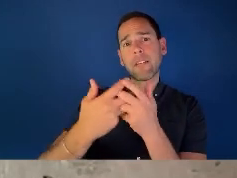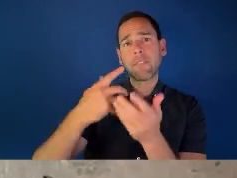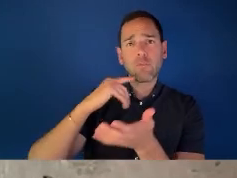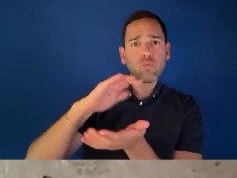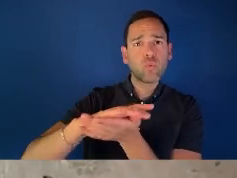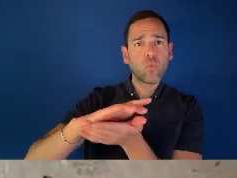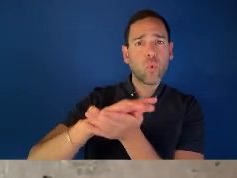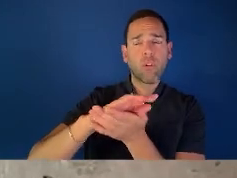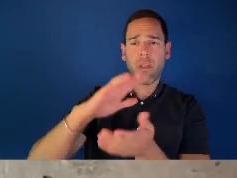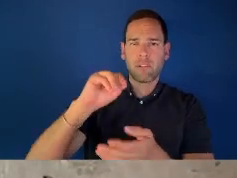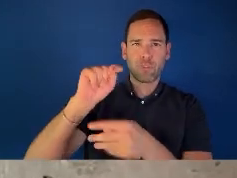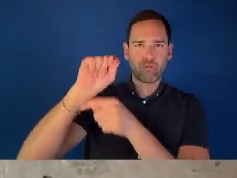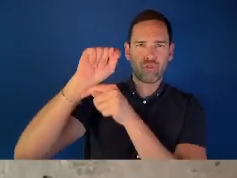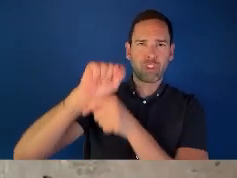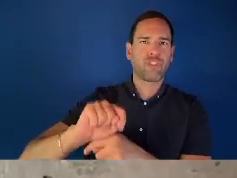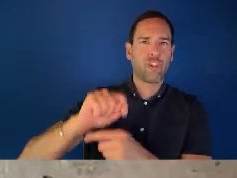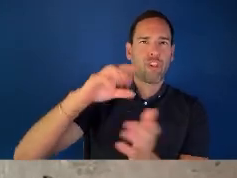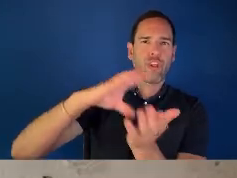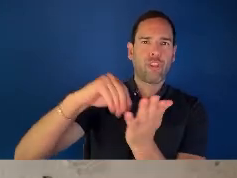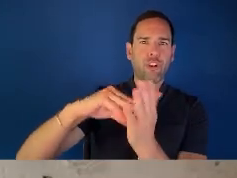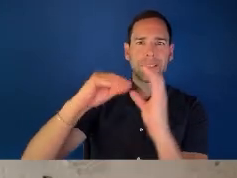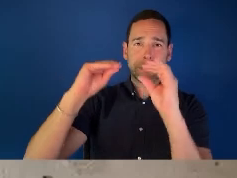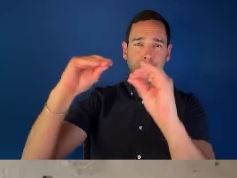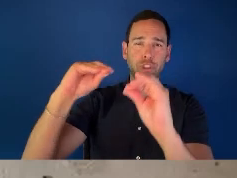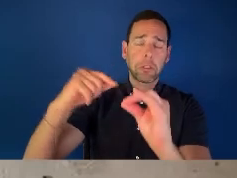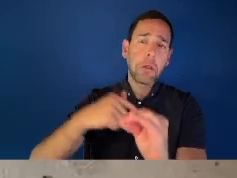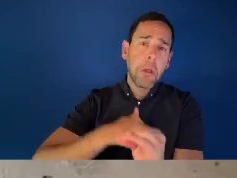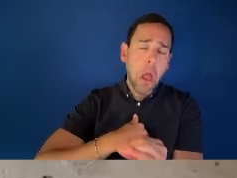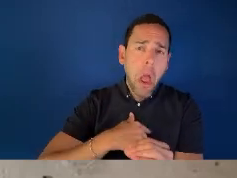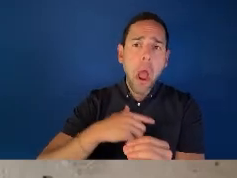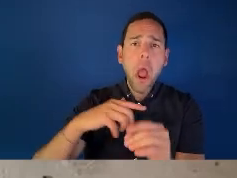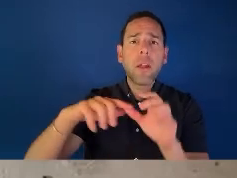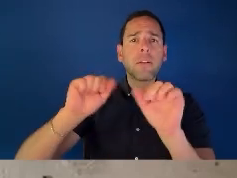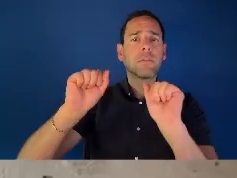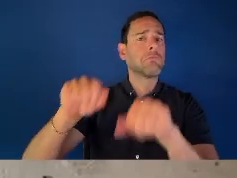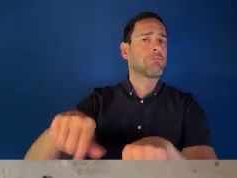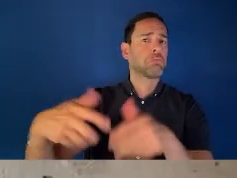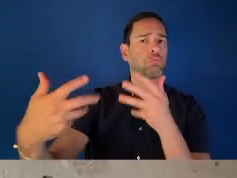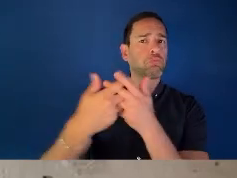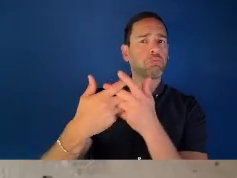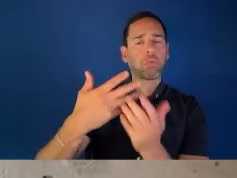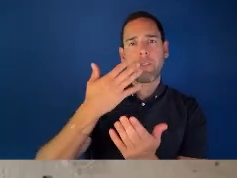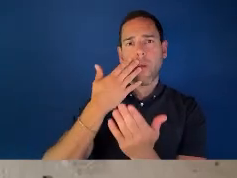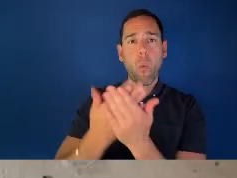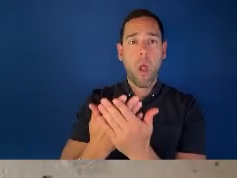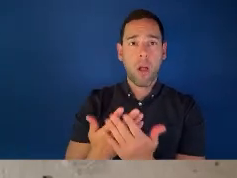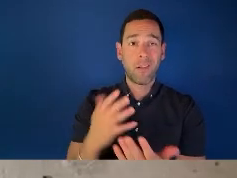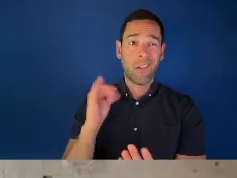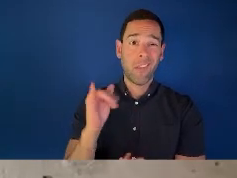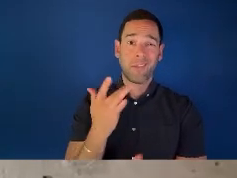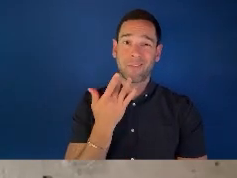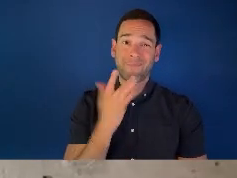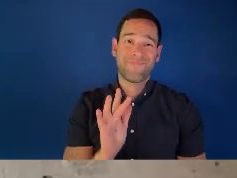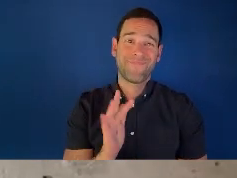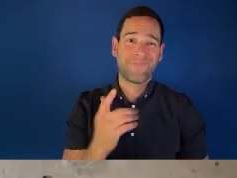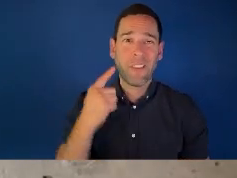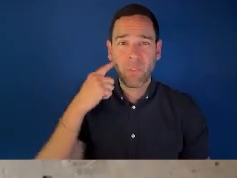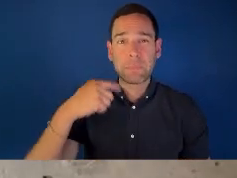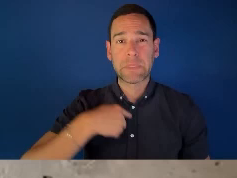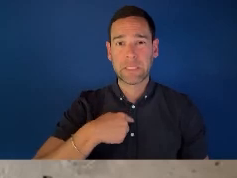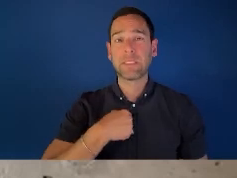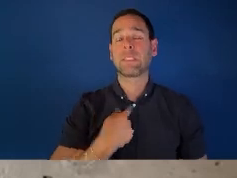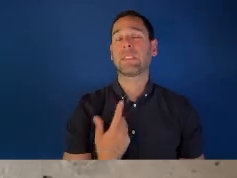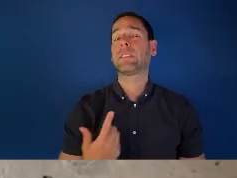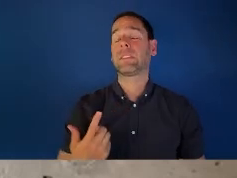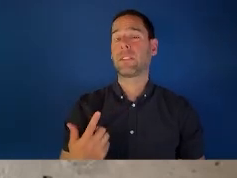works. But there are definitely systemic barriers that I think about a lot. A lot of professors